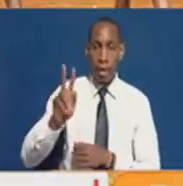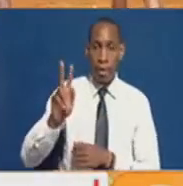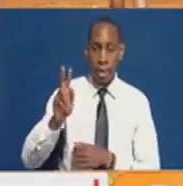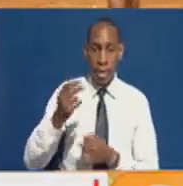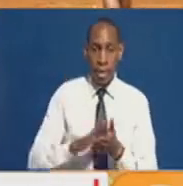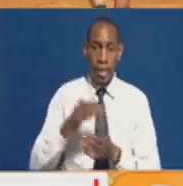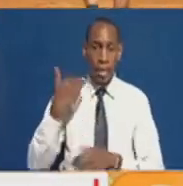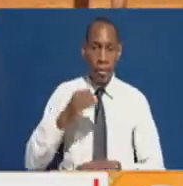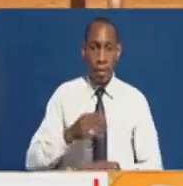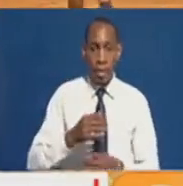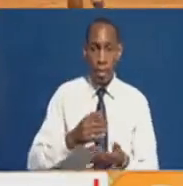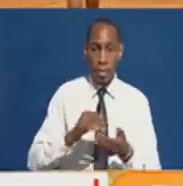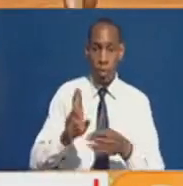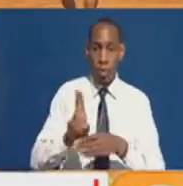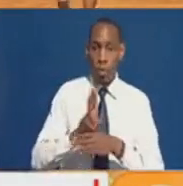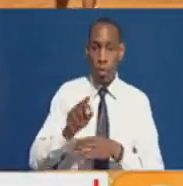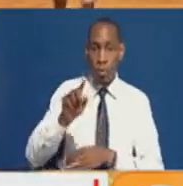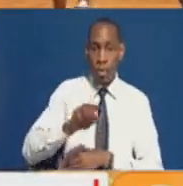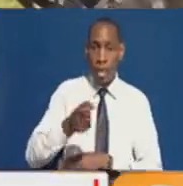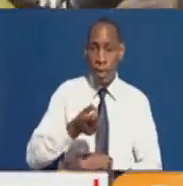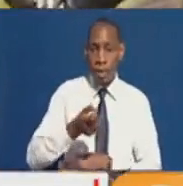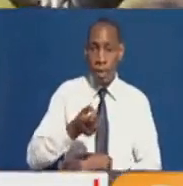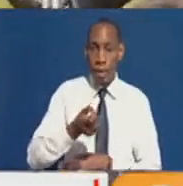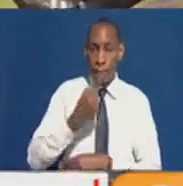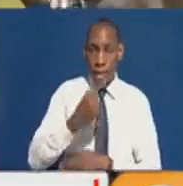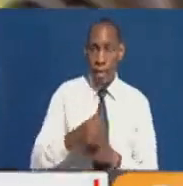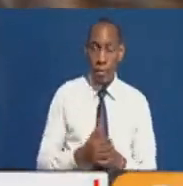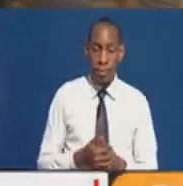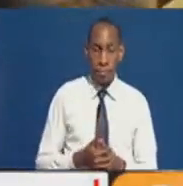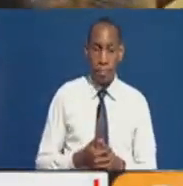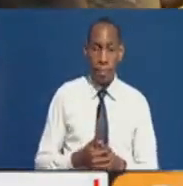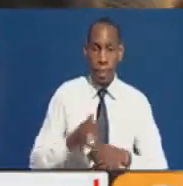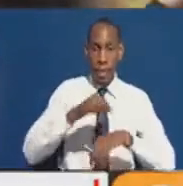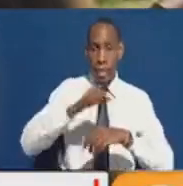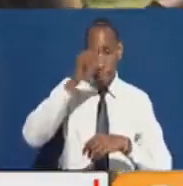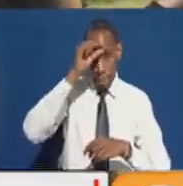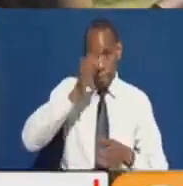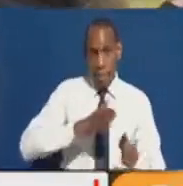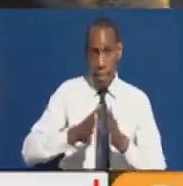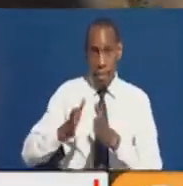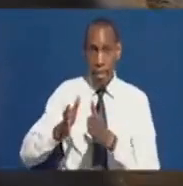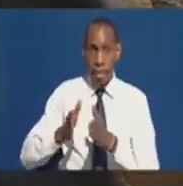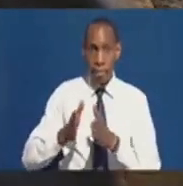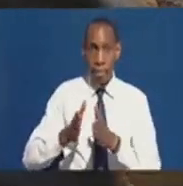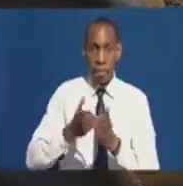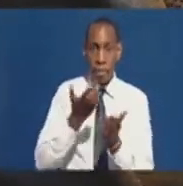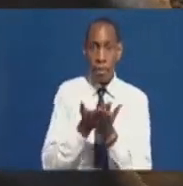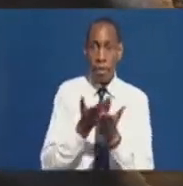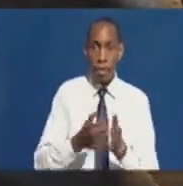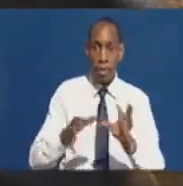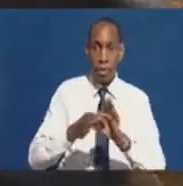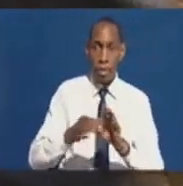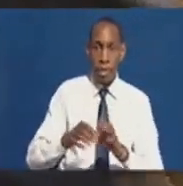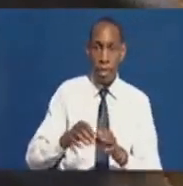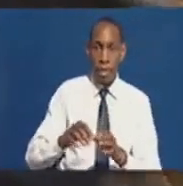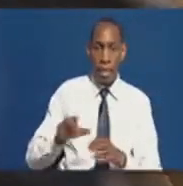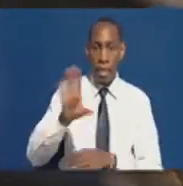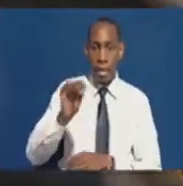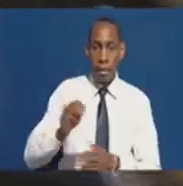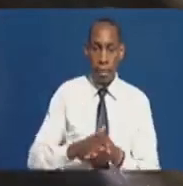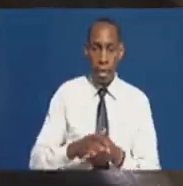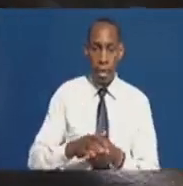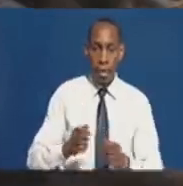caught in doping, you are, is a criminal offense. As the government is preparing to bid for a joint AFCON 2027